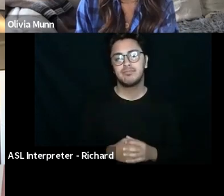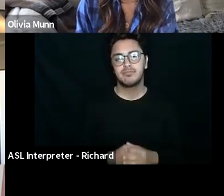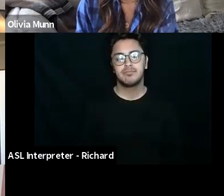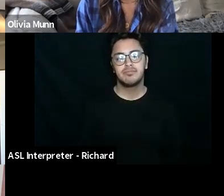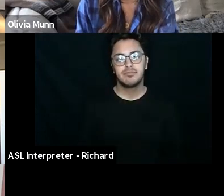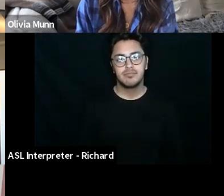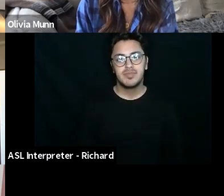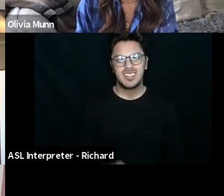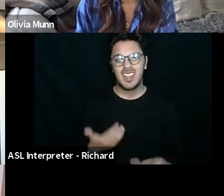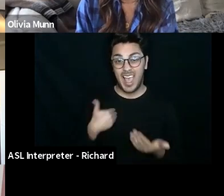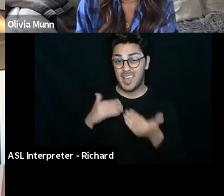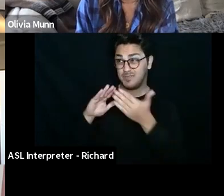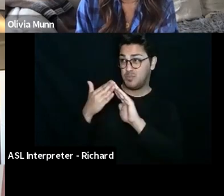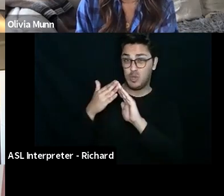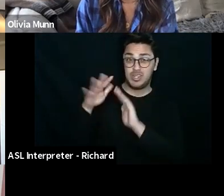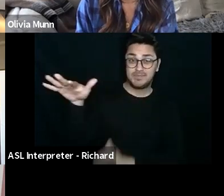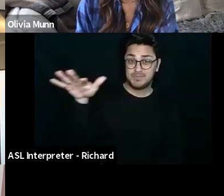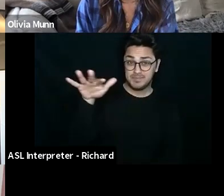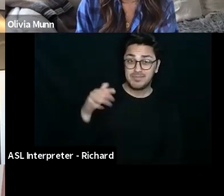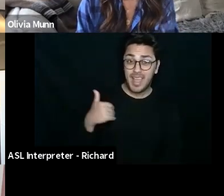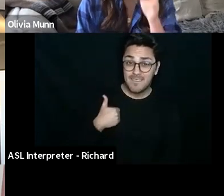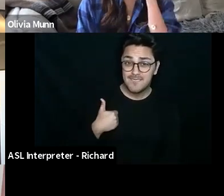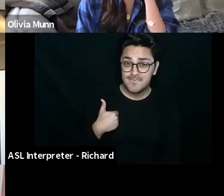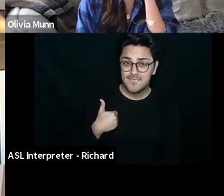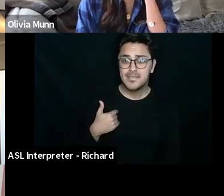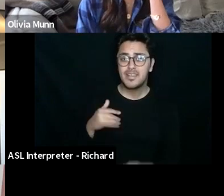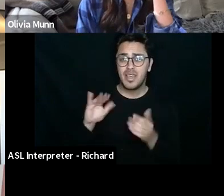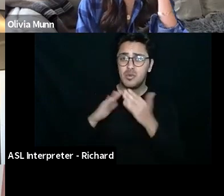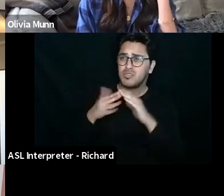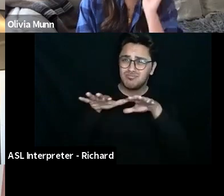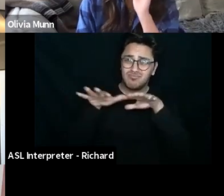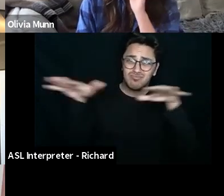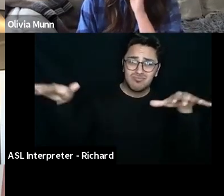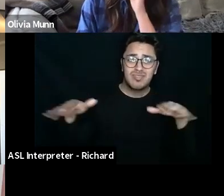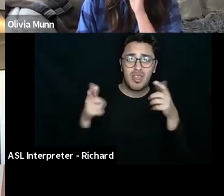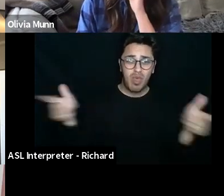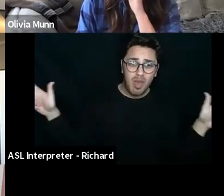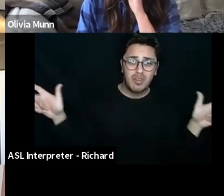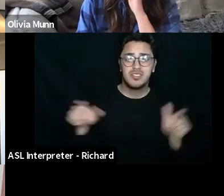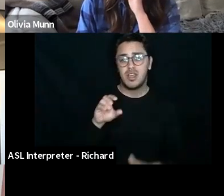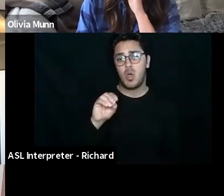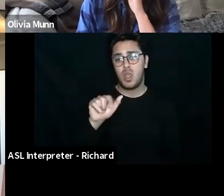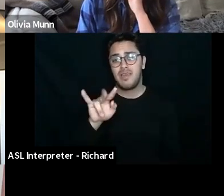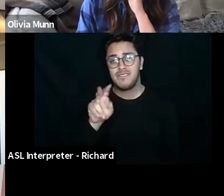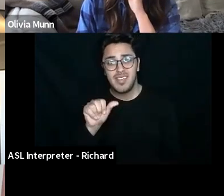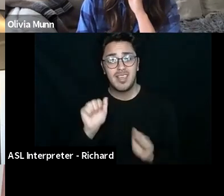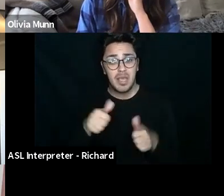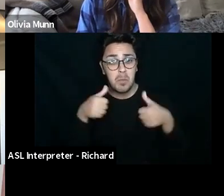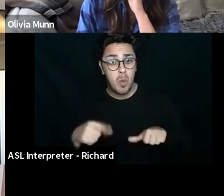there is a sense of community out there. And that sense of community is vast and large. Like Olivia can post something and literally get